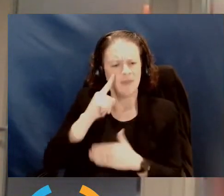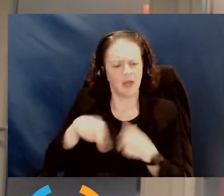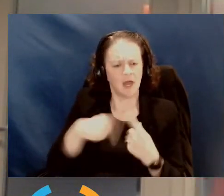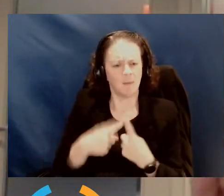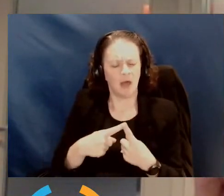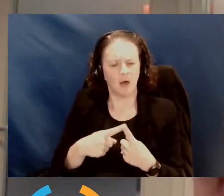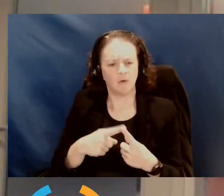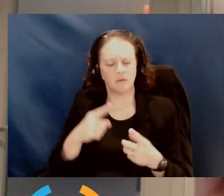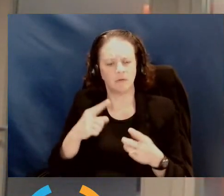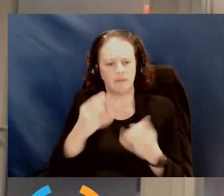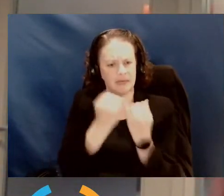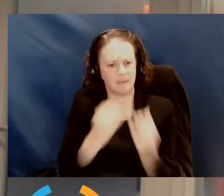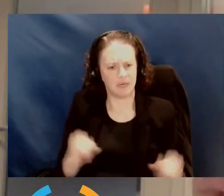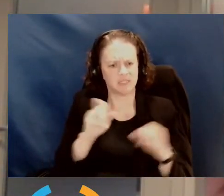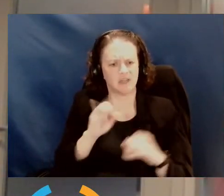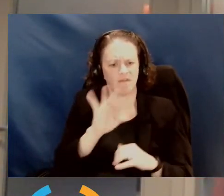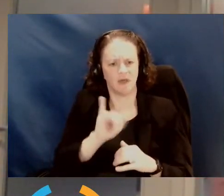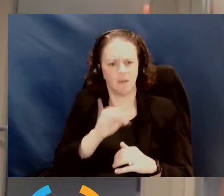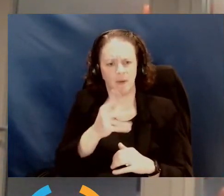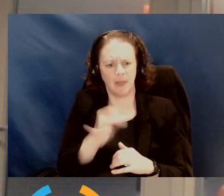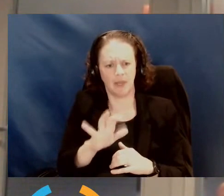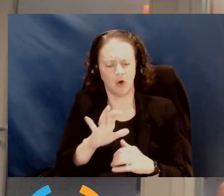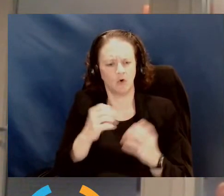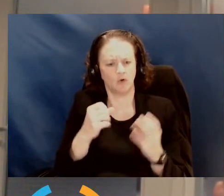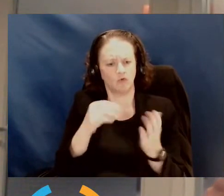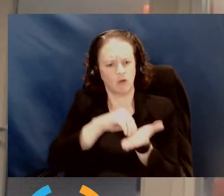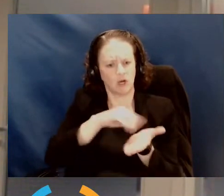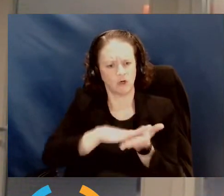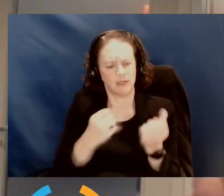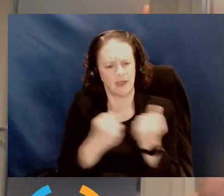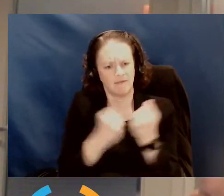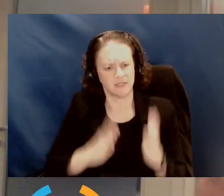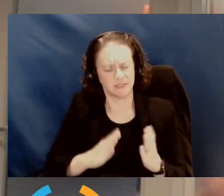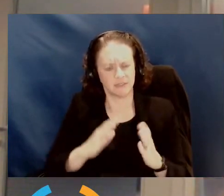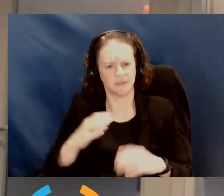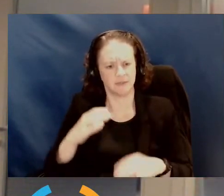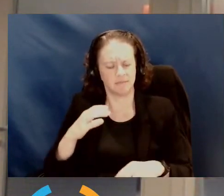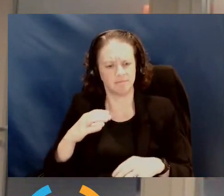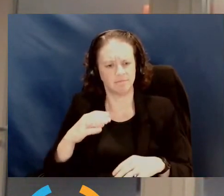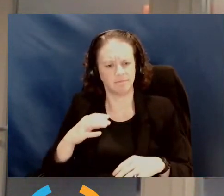records advocate position, and should there be a separate funding source to keep